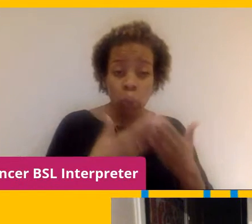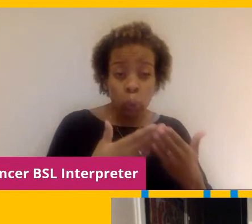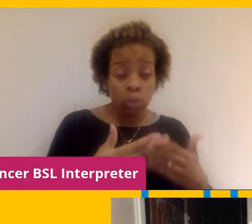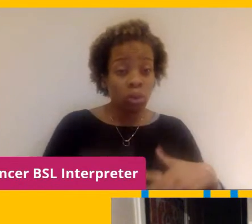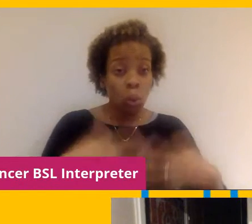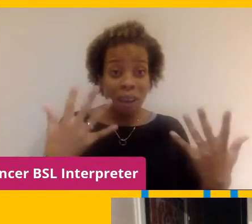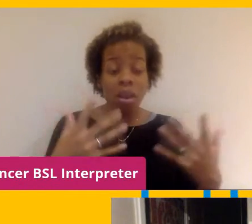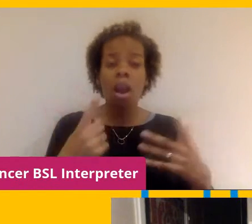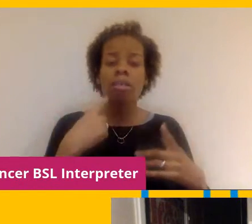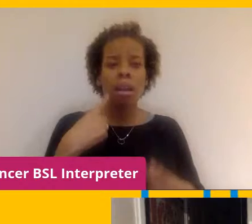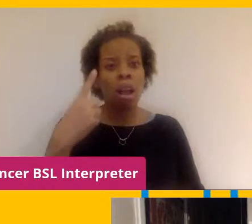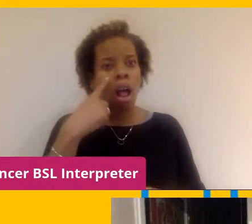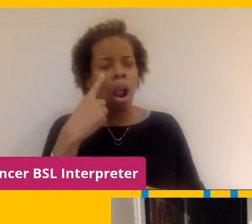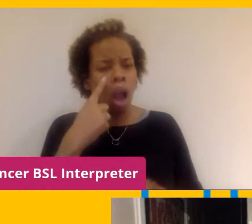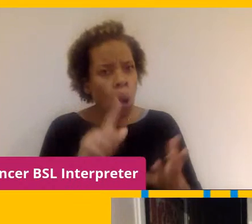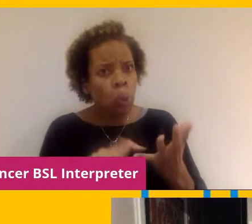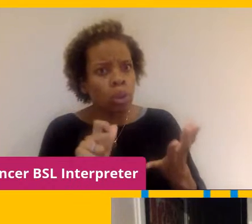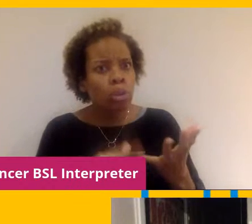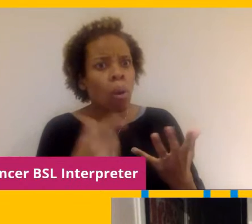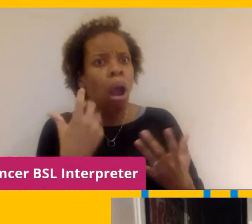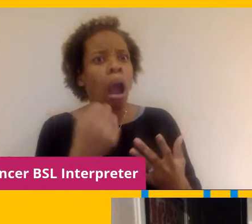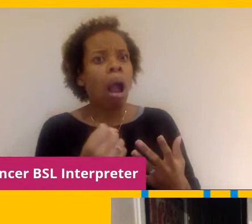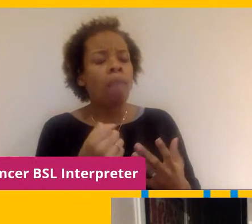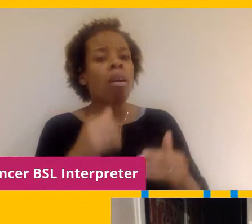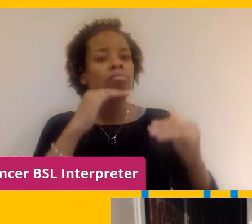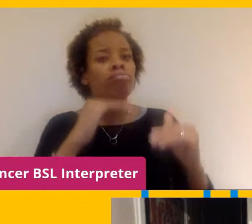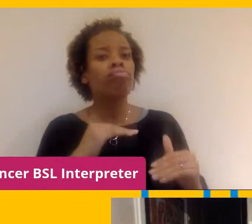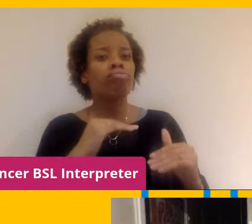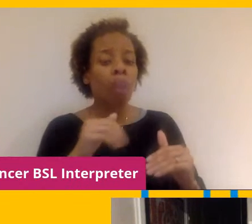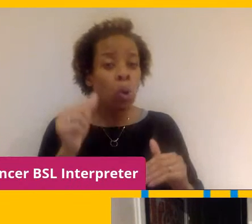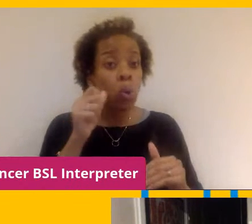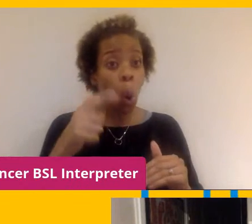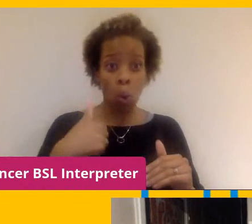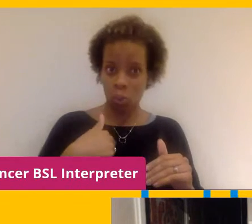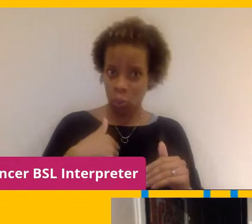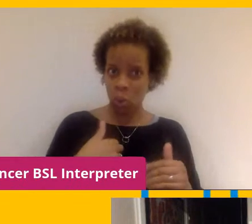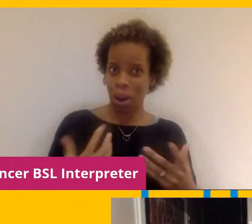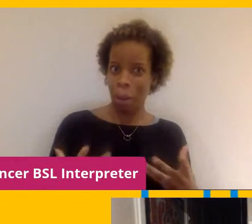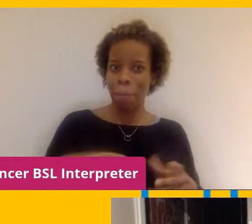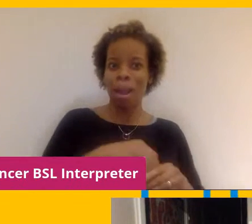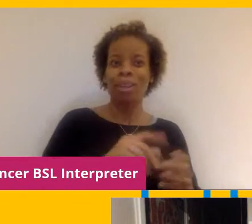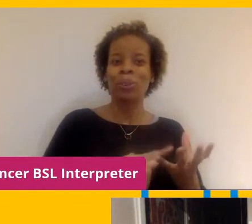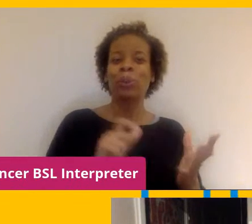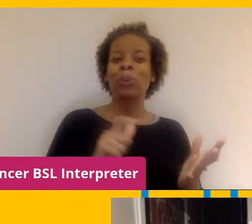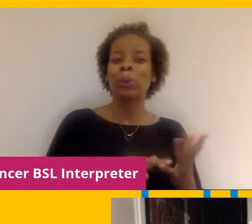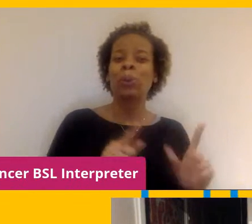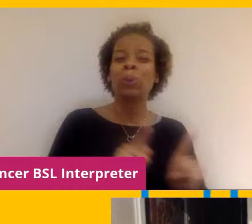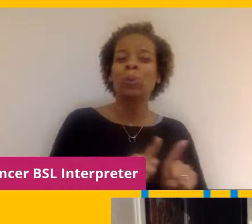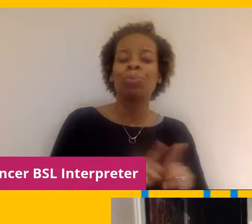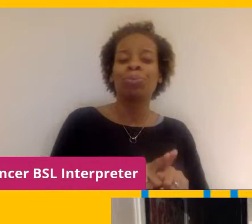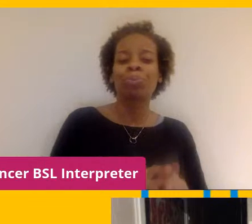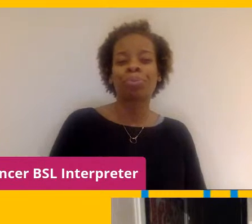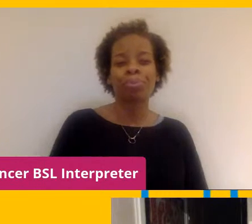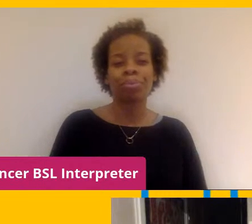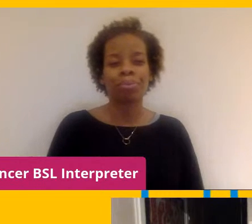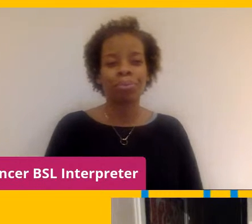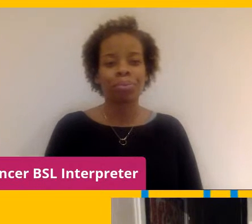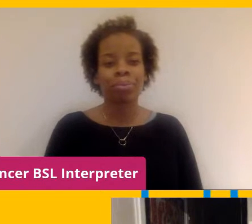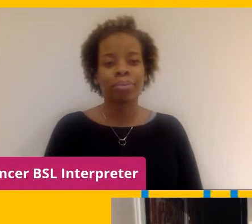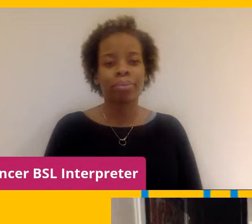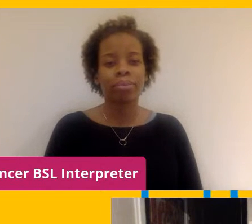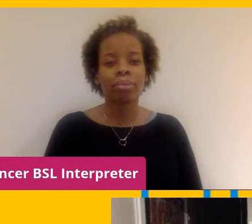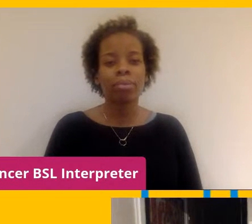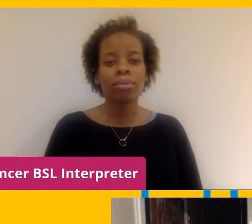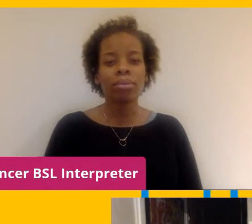they can find out more information about UCU, and they know that I'm a contact to talk about the branch if they have questions.